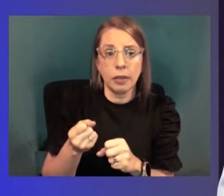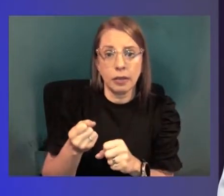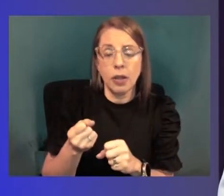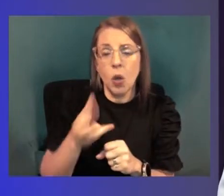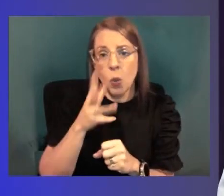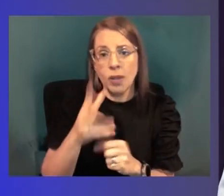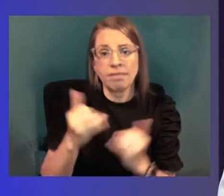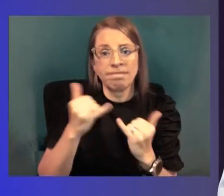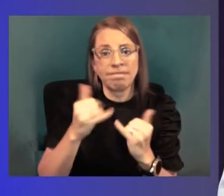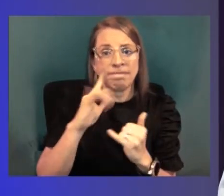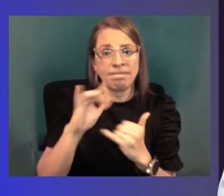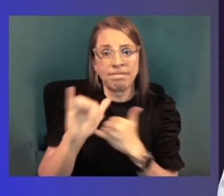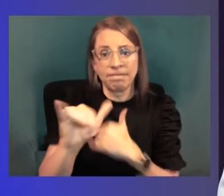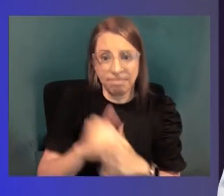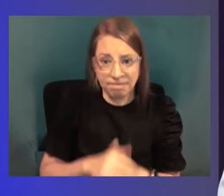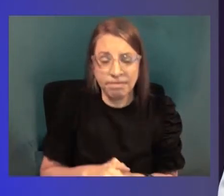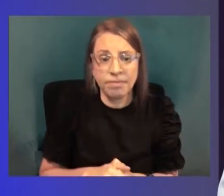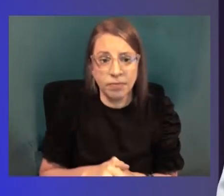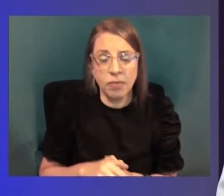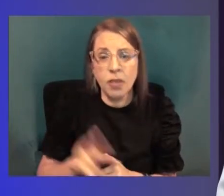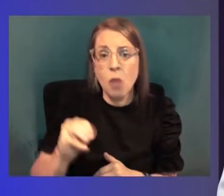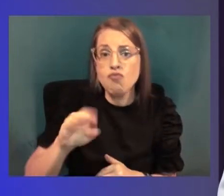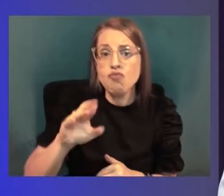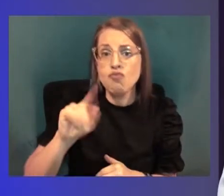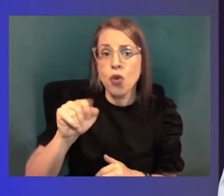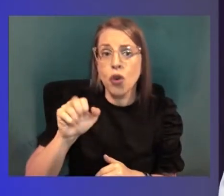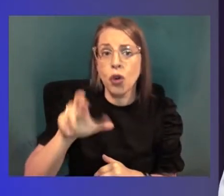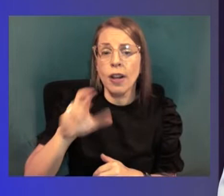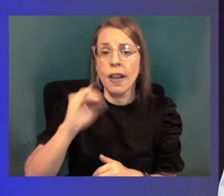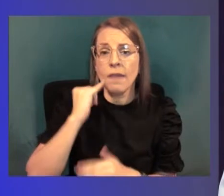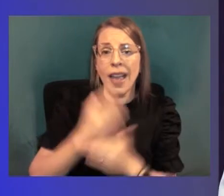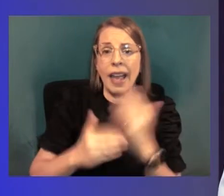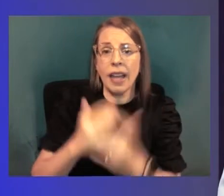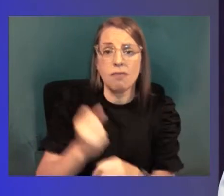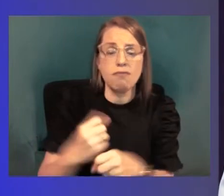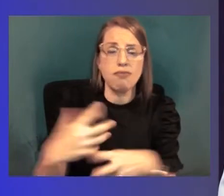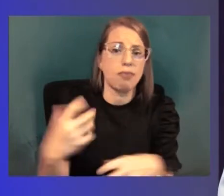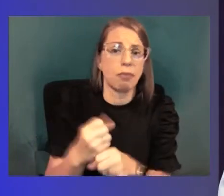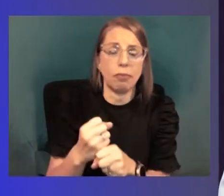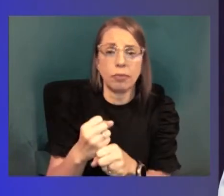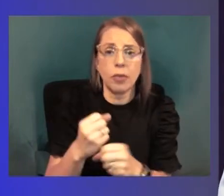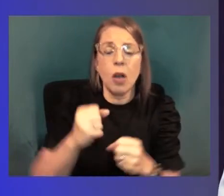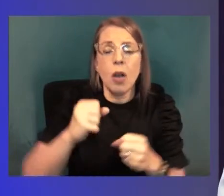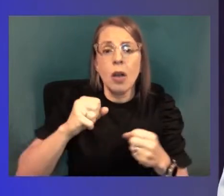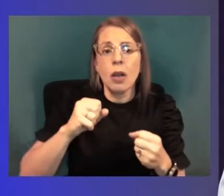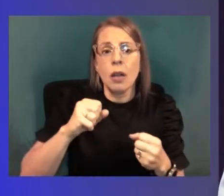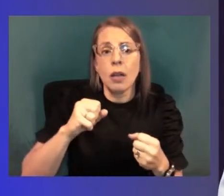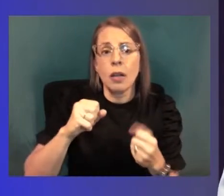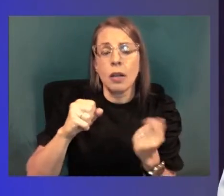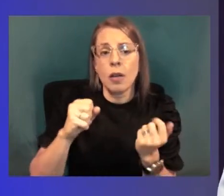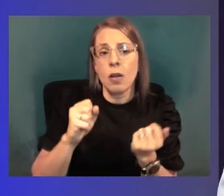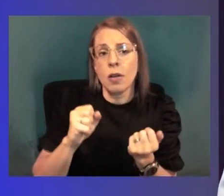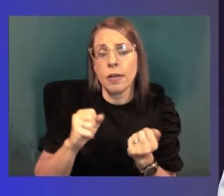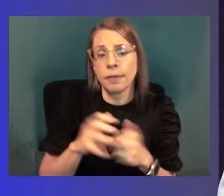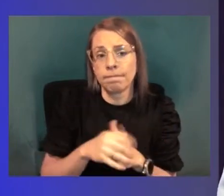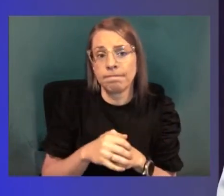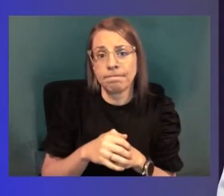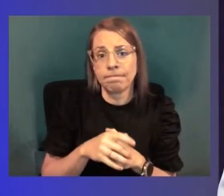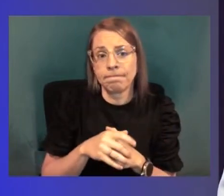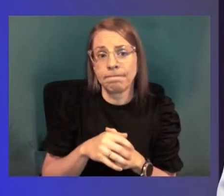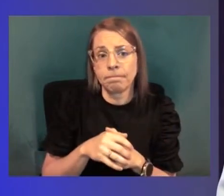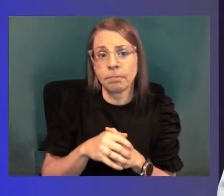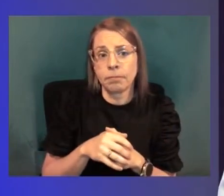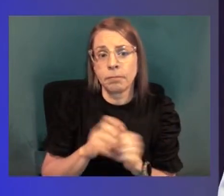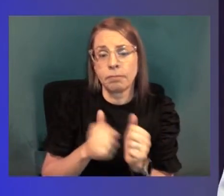if especially that's a mortar where they have a pan blown off. I've seen enough of it to say that, please avoid, don't be part of